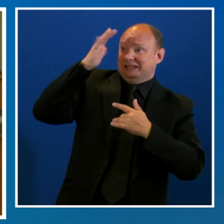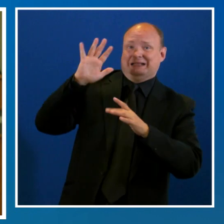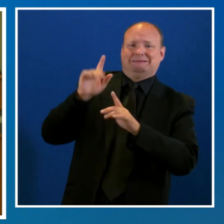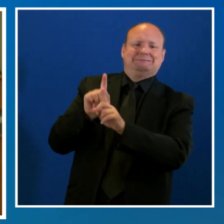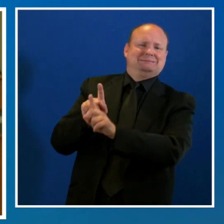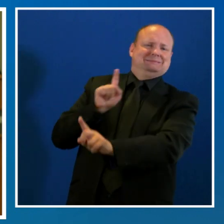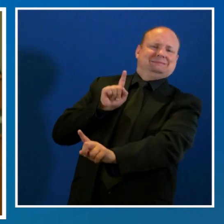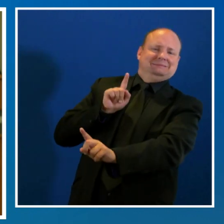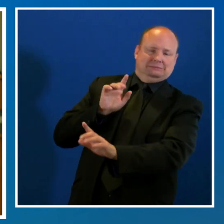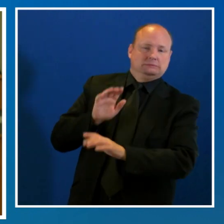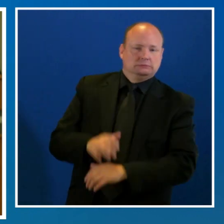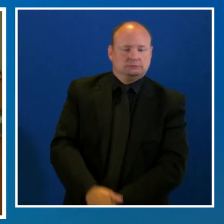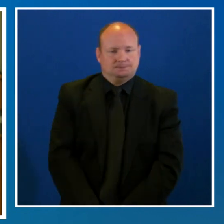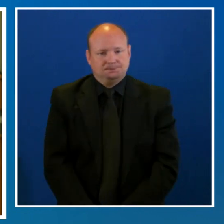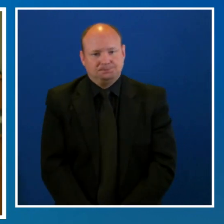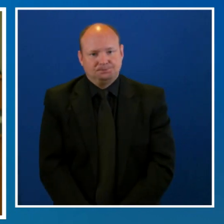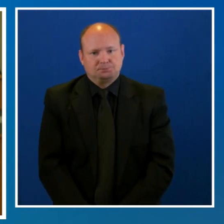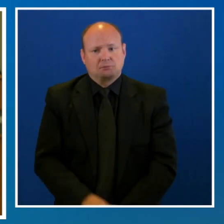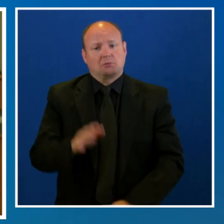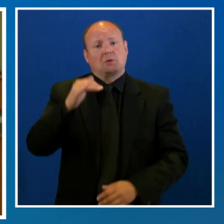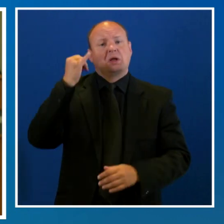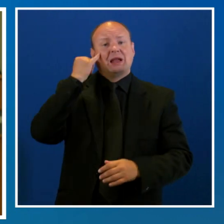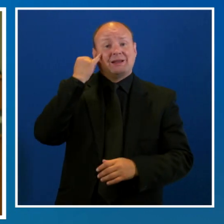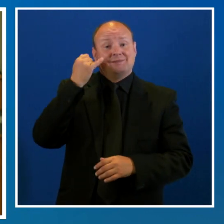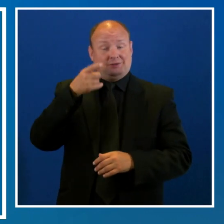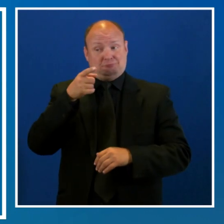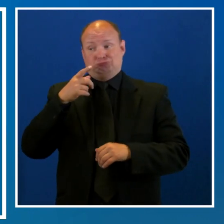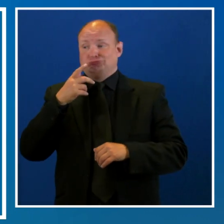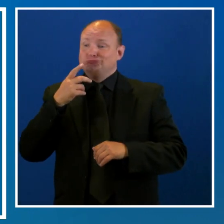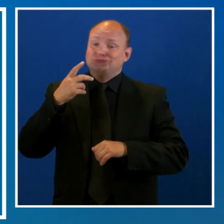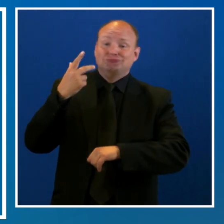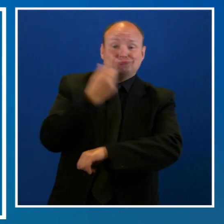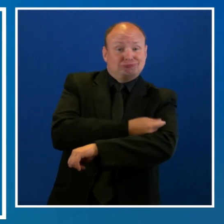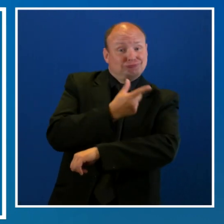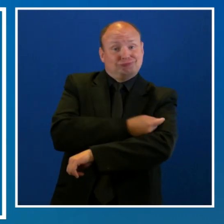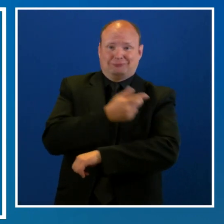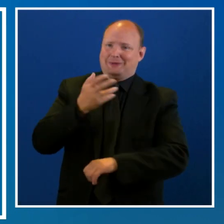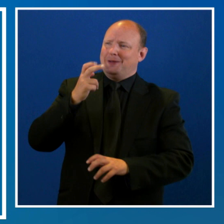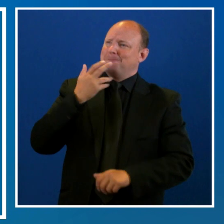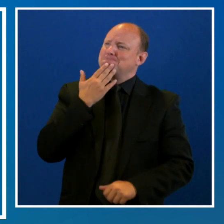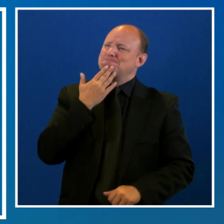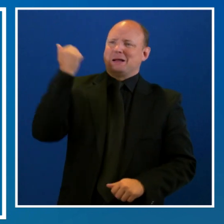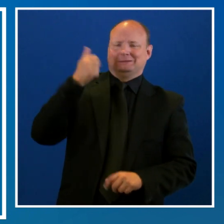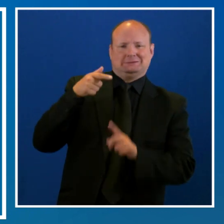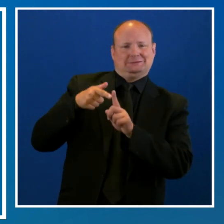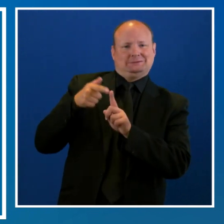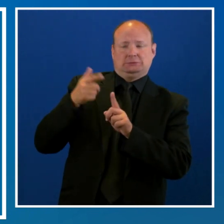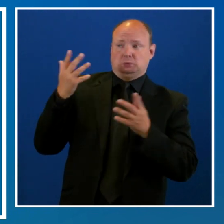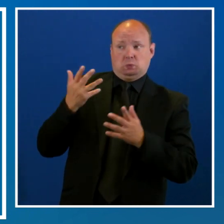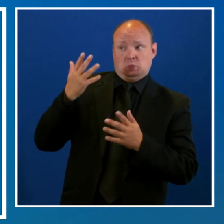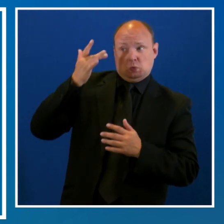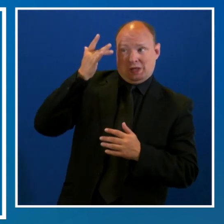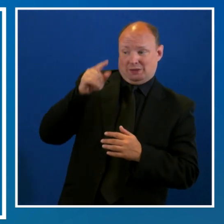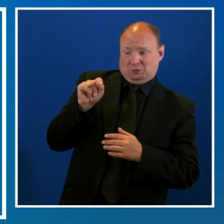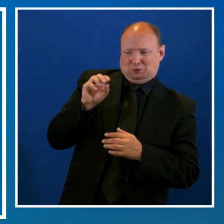course, vaccination continues to be our best tool in preventing the spread of the virus and saving